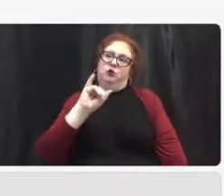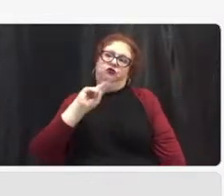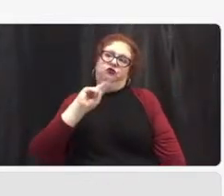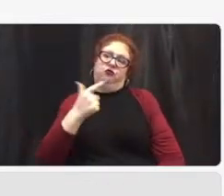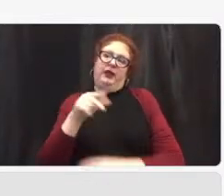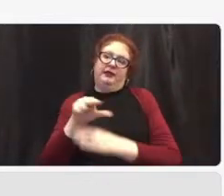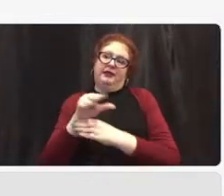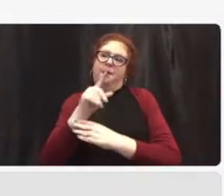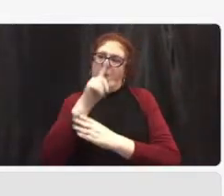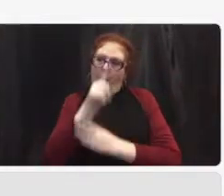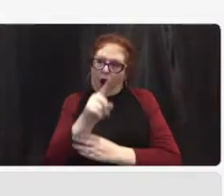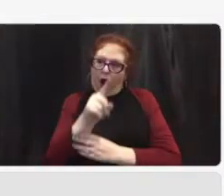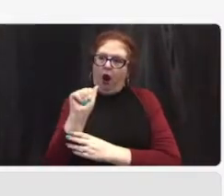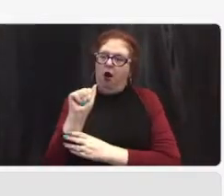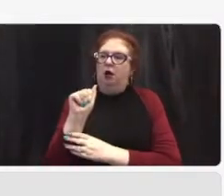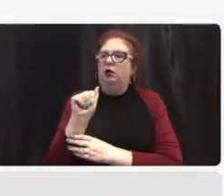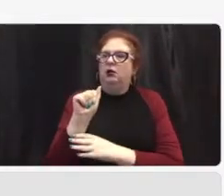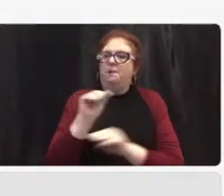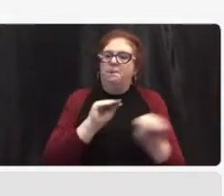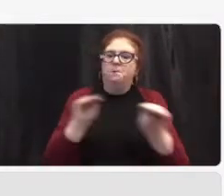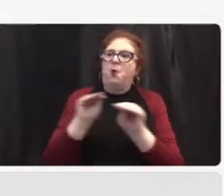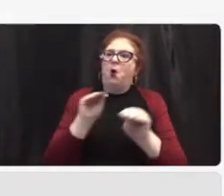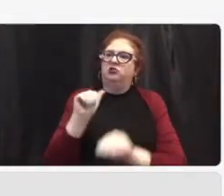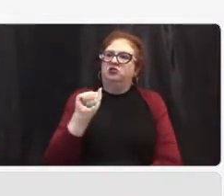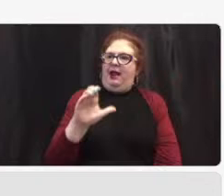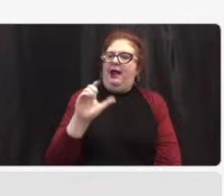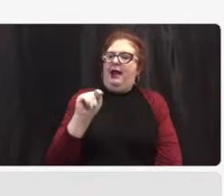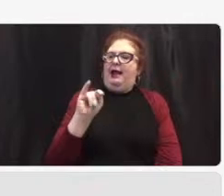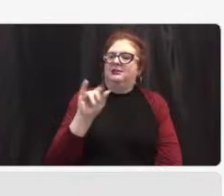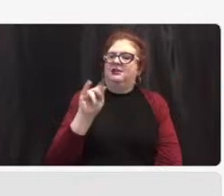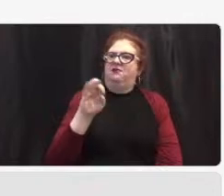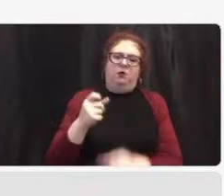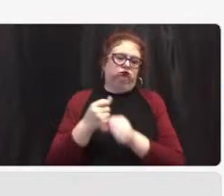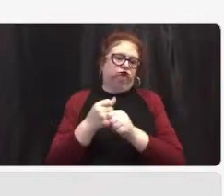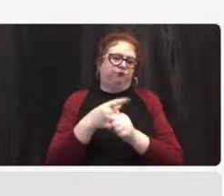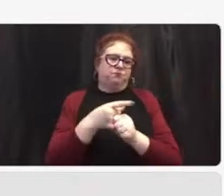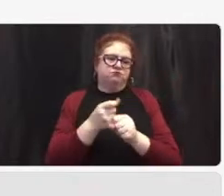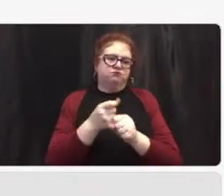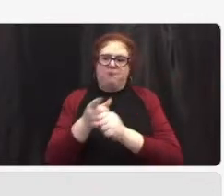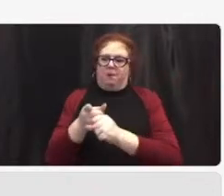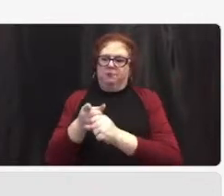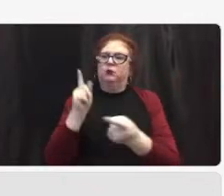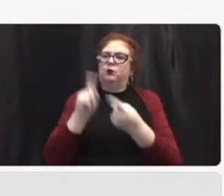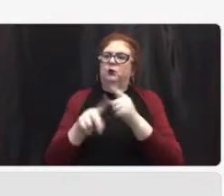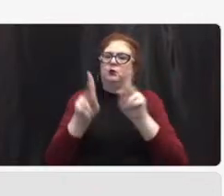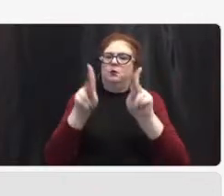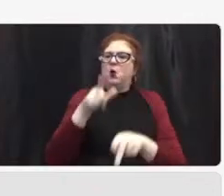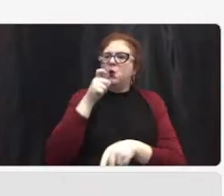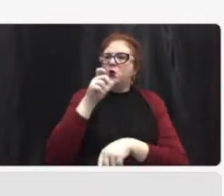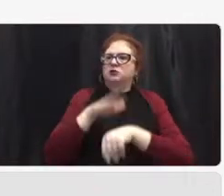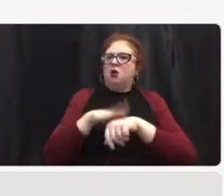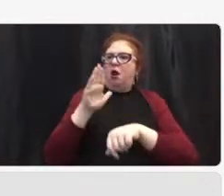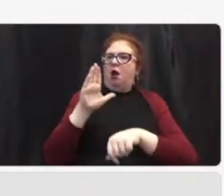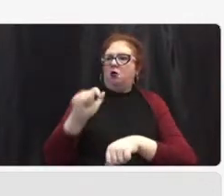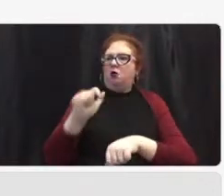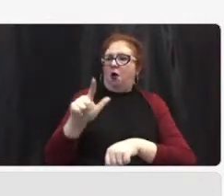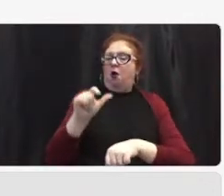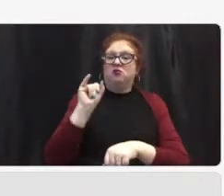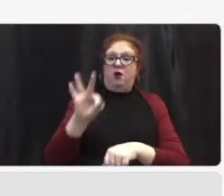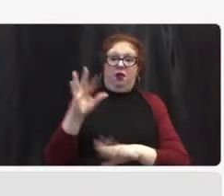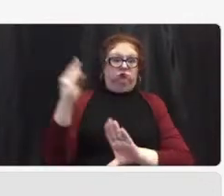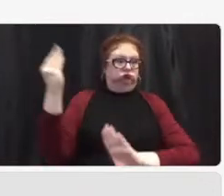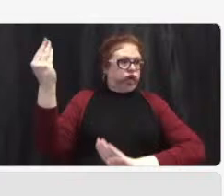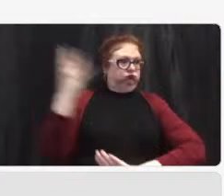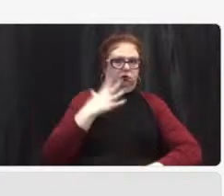send notifications to whoever's on call. So if we get a notification to a device for whoever's on call